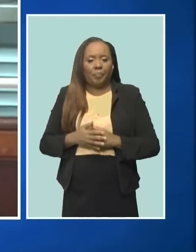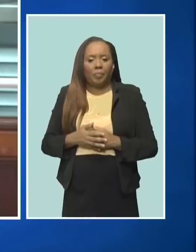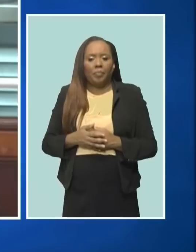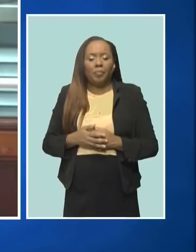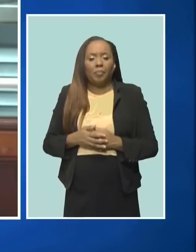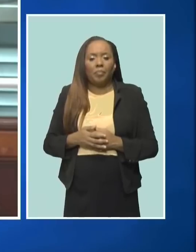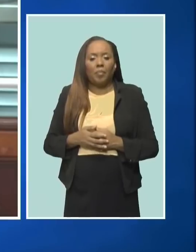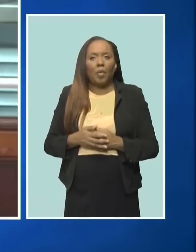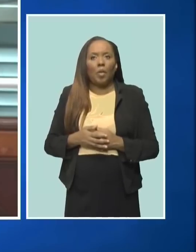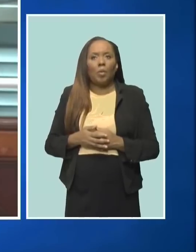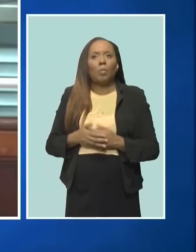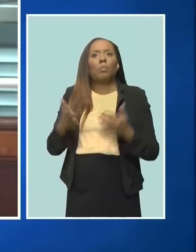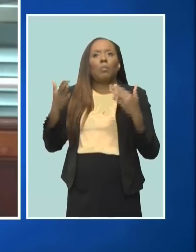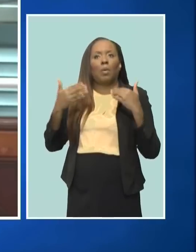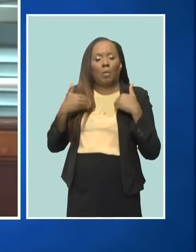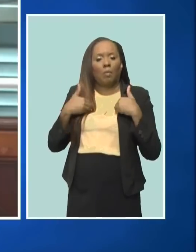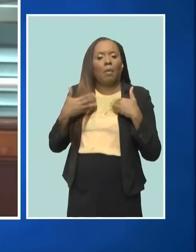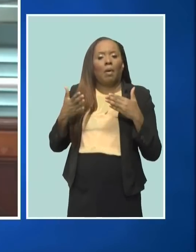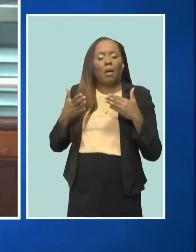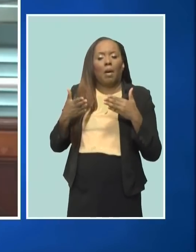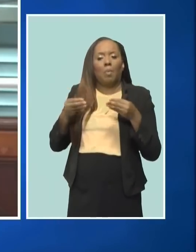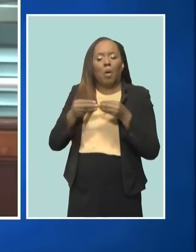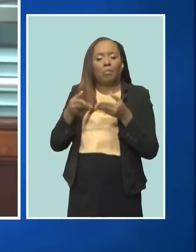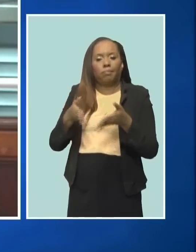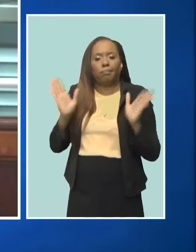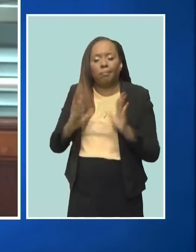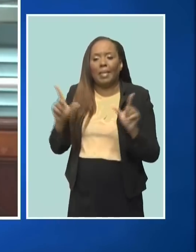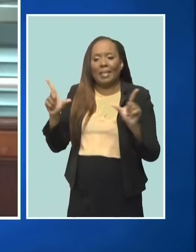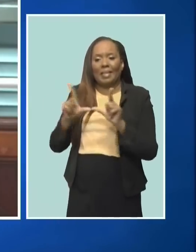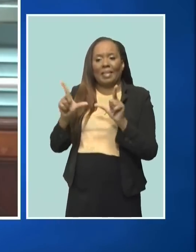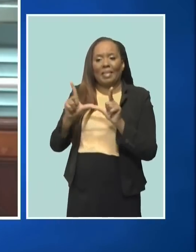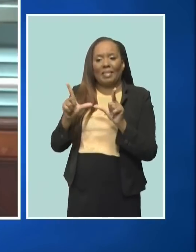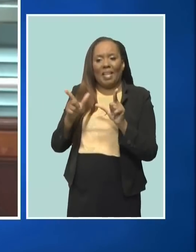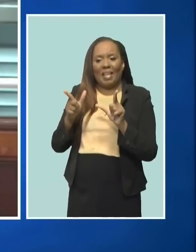expanded licensing regime, because before we were only talking about